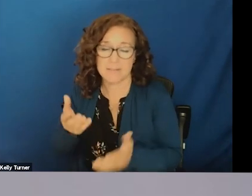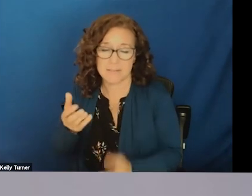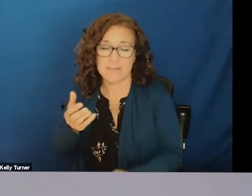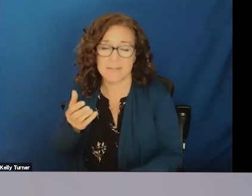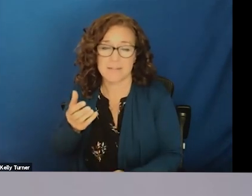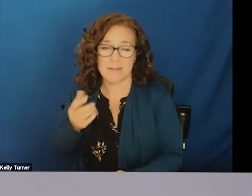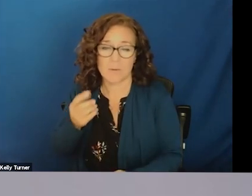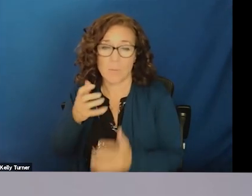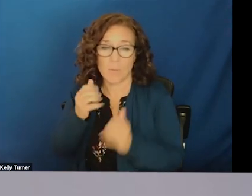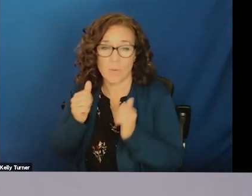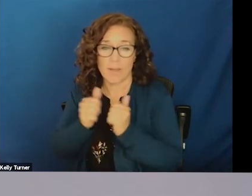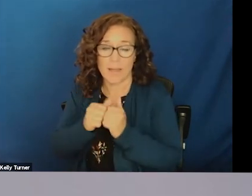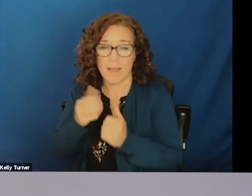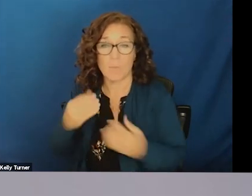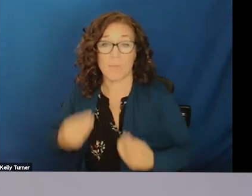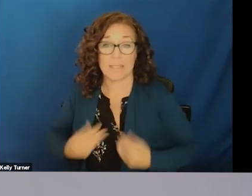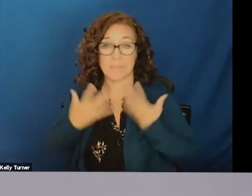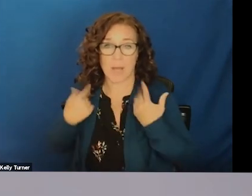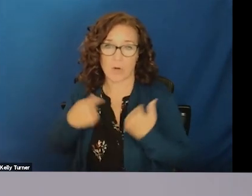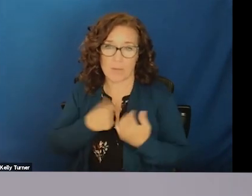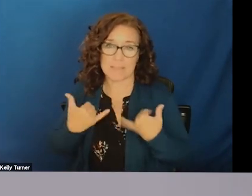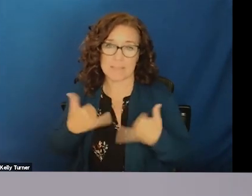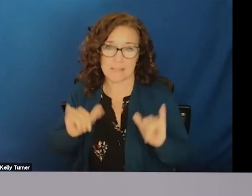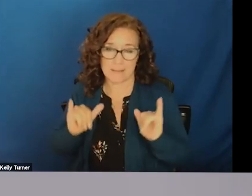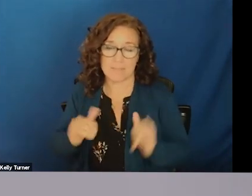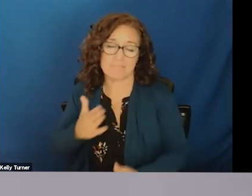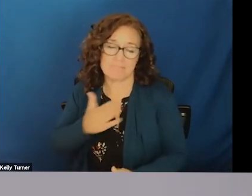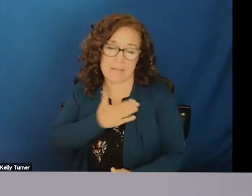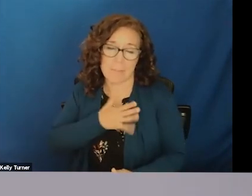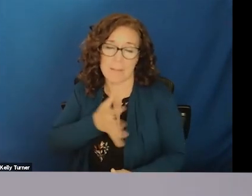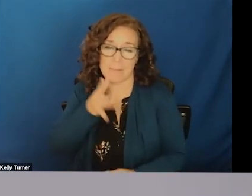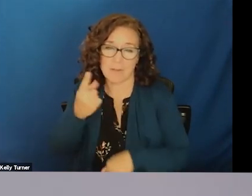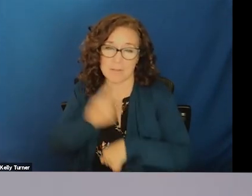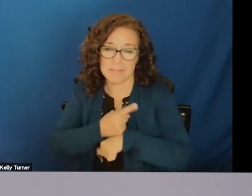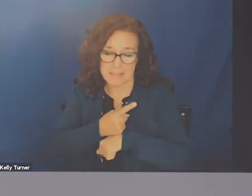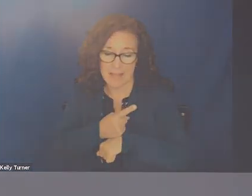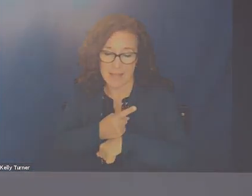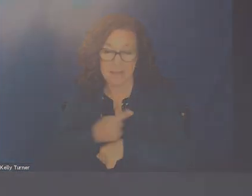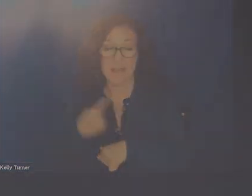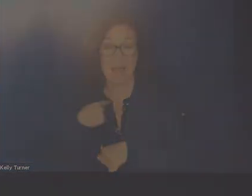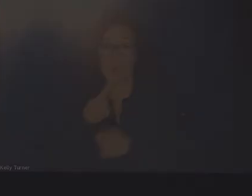Tonight's meeting of the Santa Barbara Unified School Board is adjourned. Good evening.